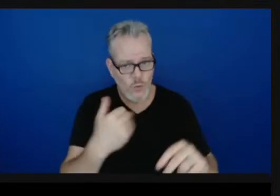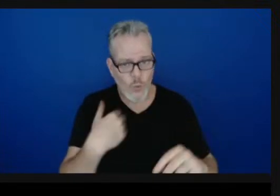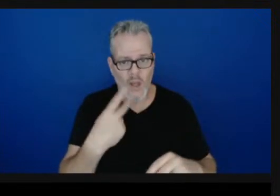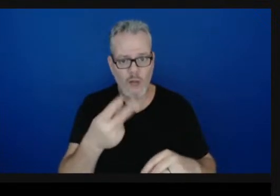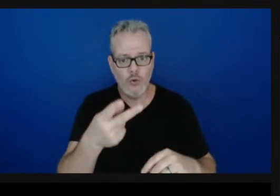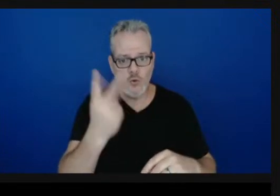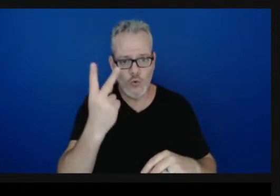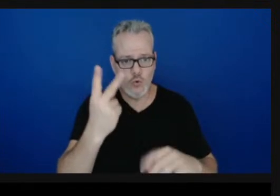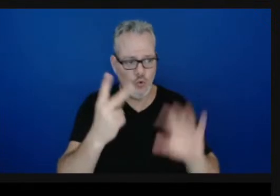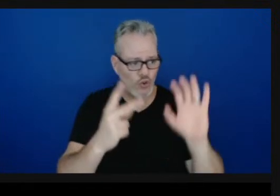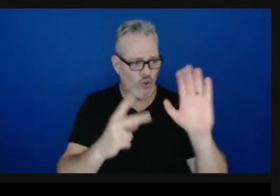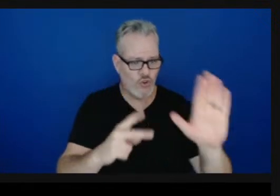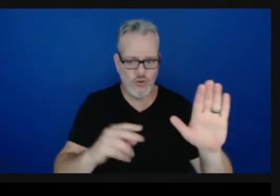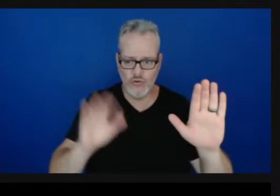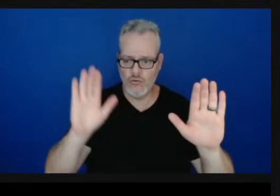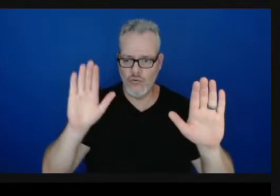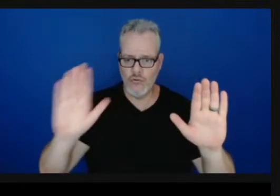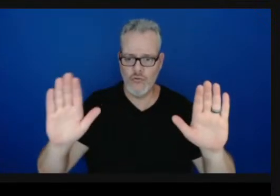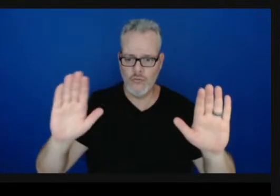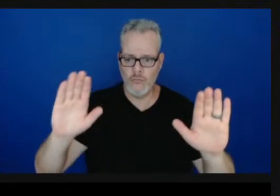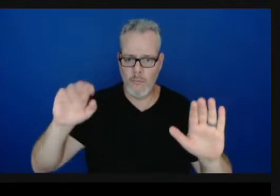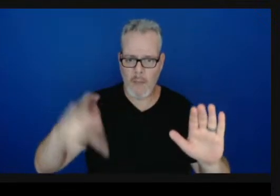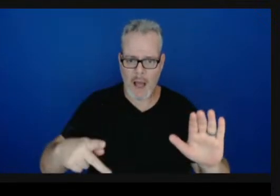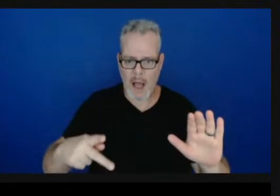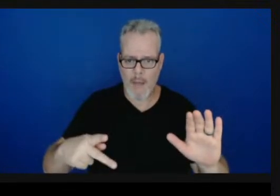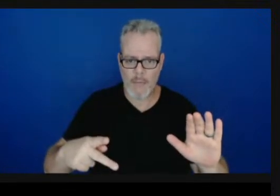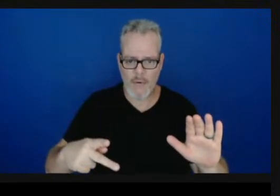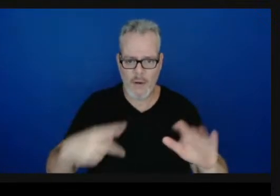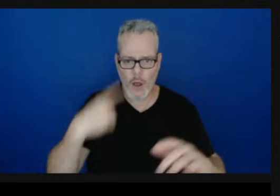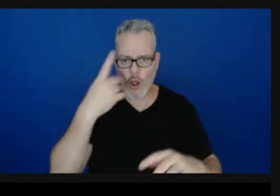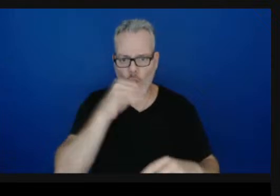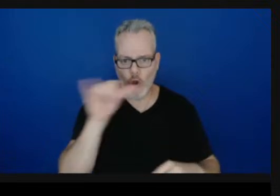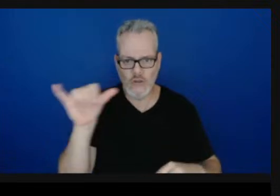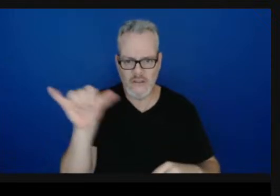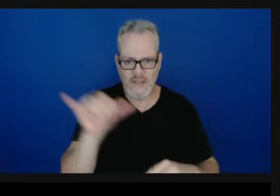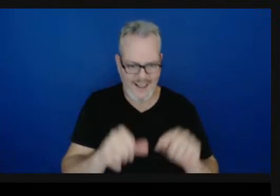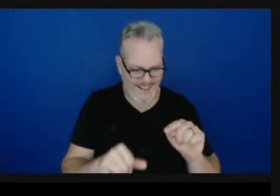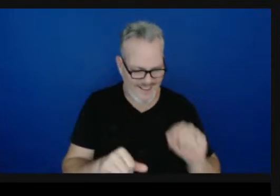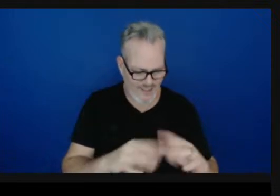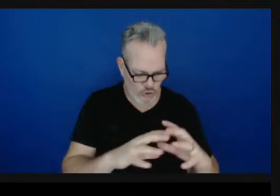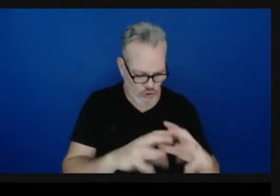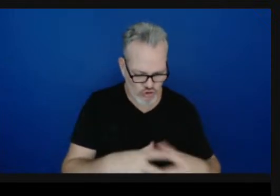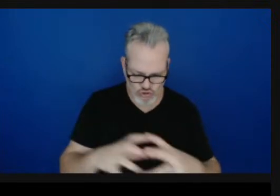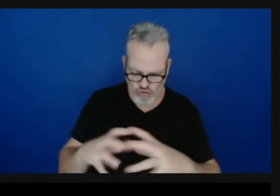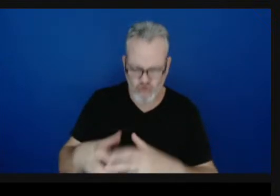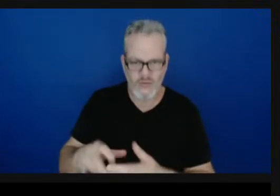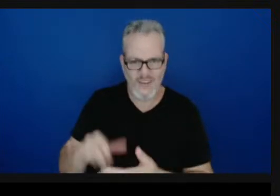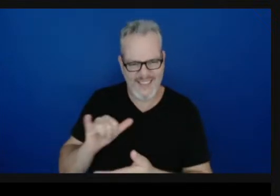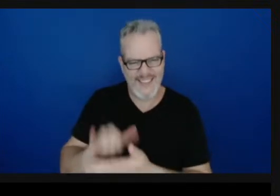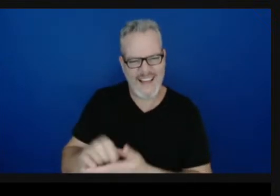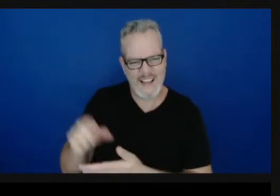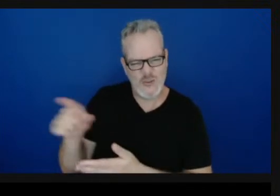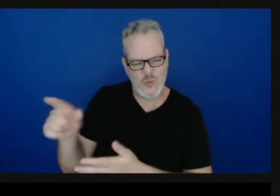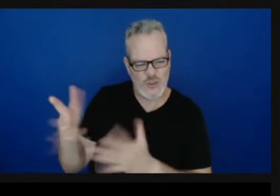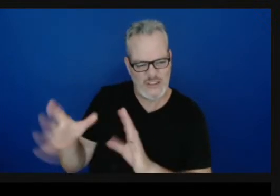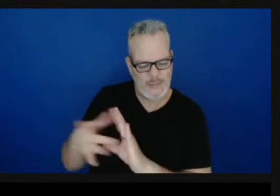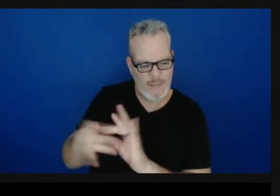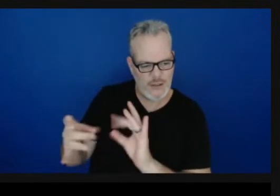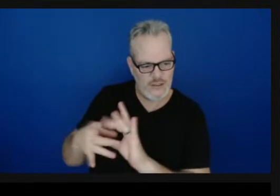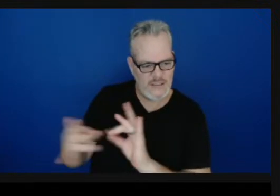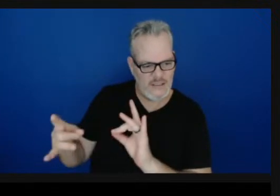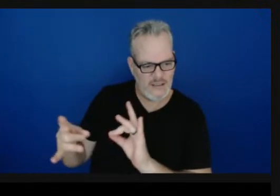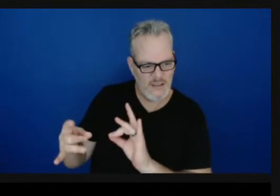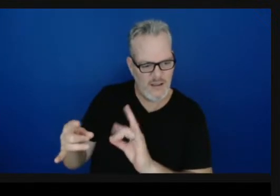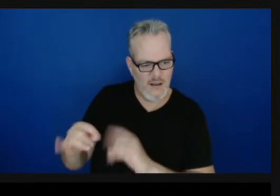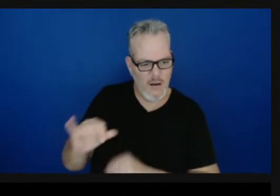map and then the graph. And okay. Then it looks like those right there is, I think, what she's mentioning. Right. Okay. So yeah. So